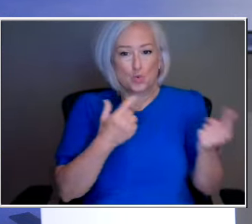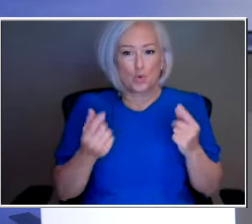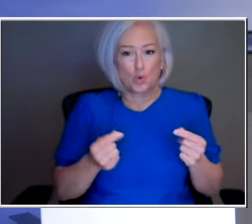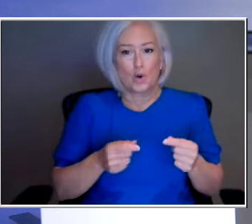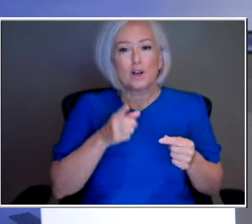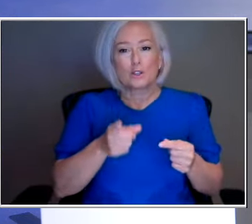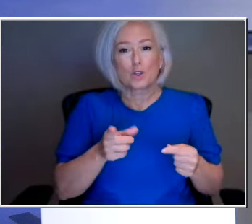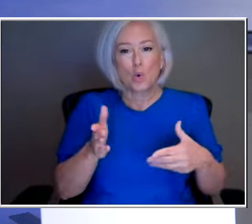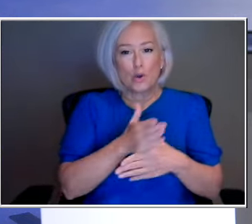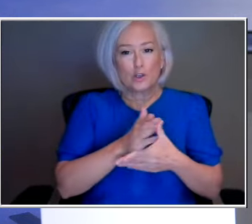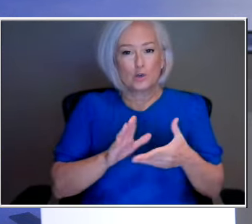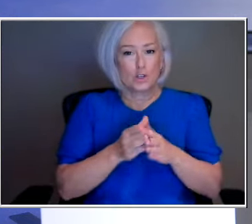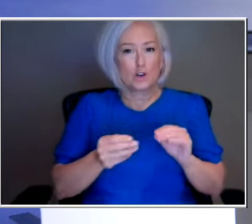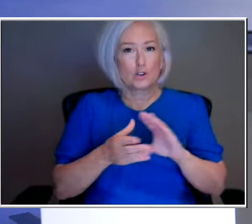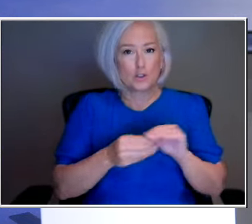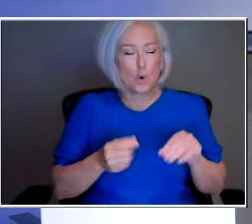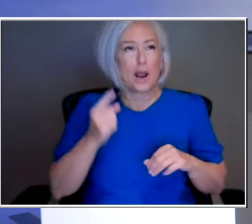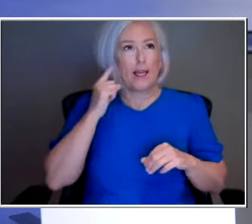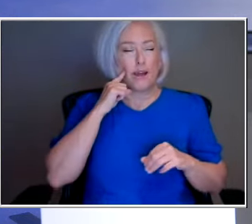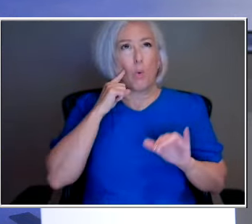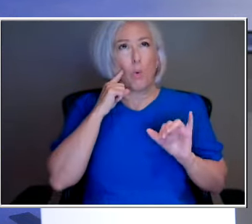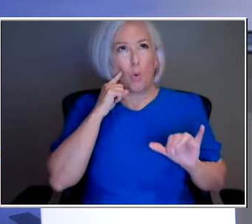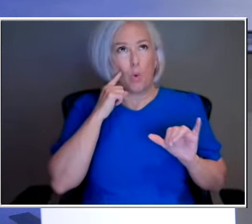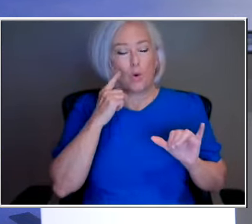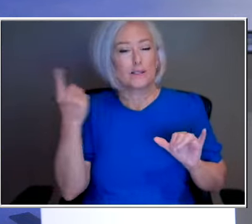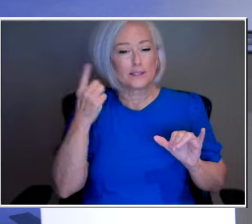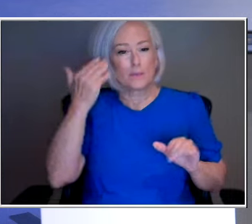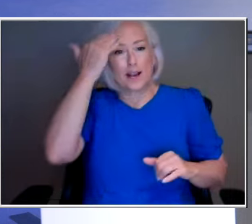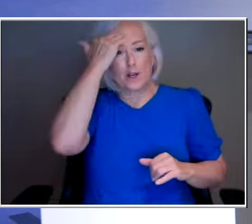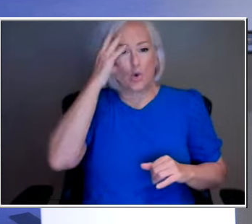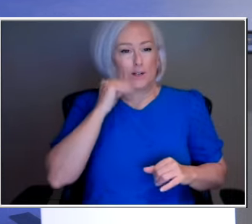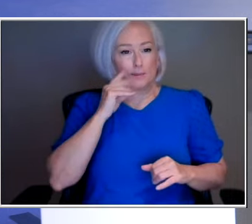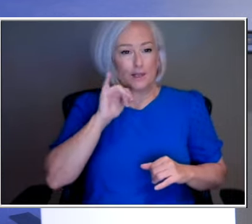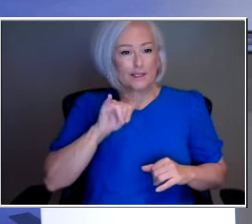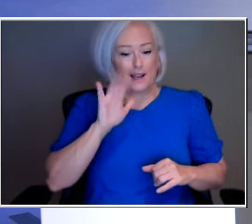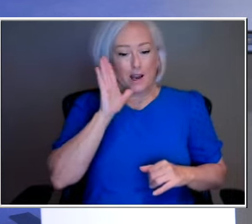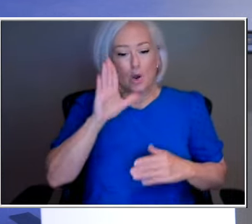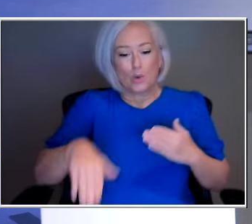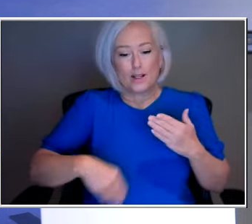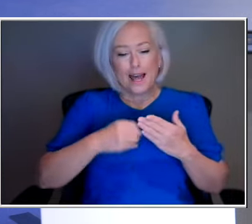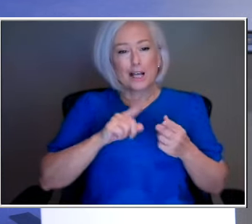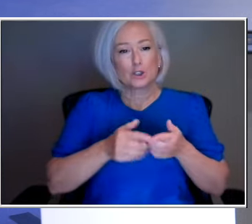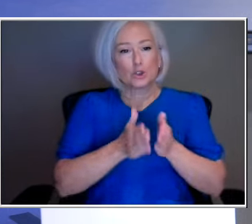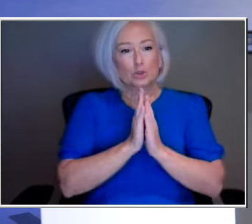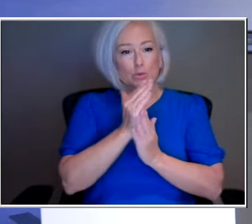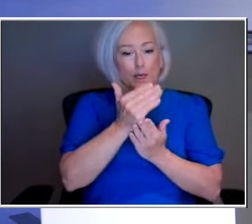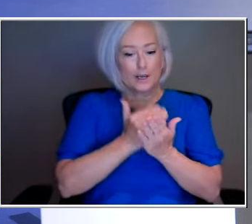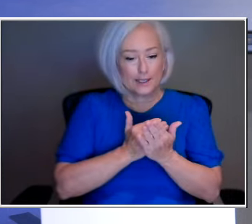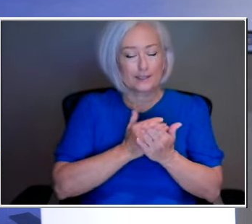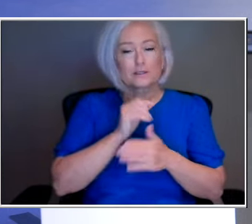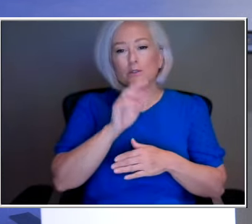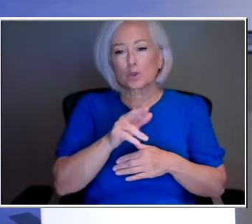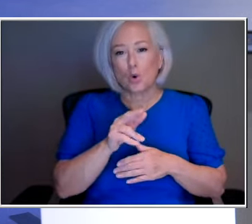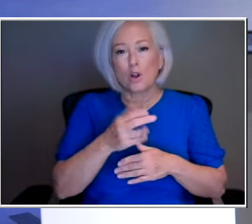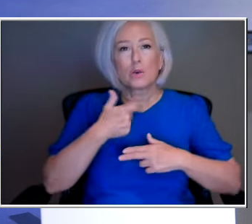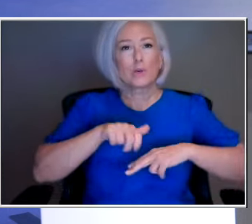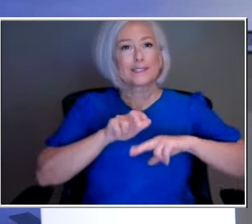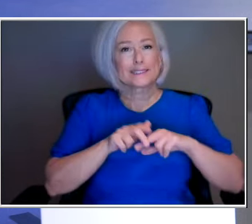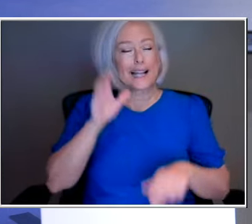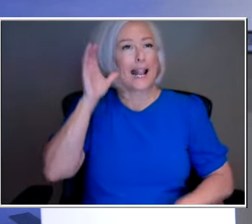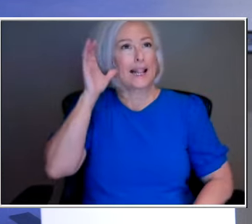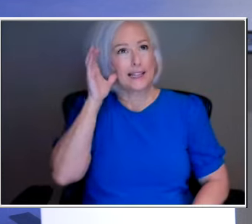going, hey, I've got somebody going through that, so I'm going to put them on the prayer list, or I'm going to bring something by, or I'm just going to sit and listen. Yep, all those important